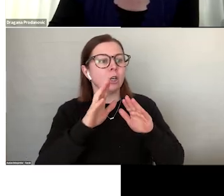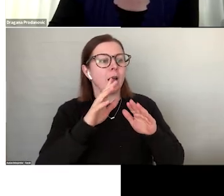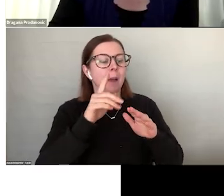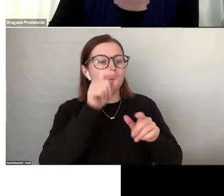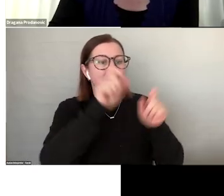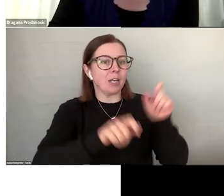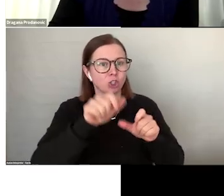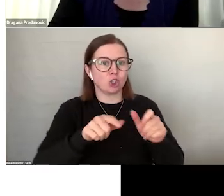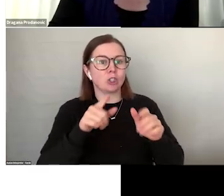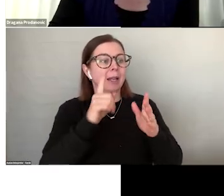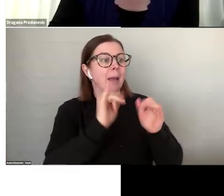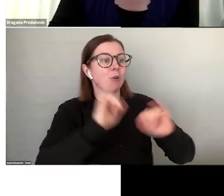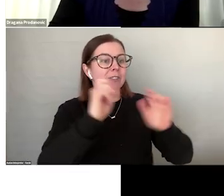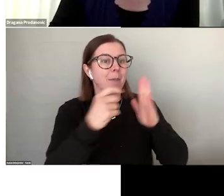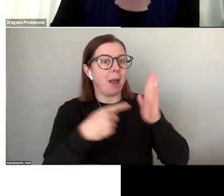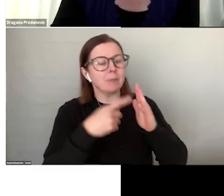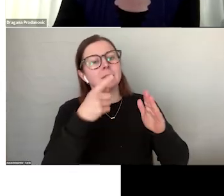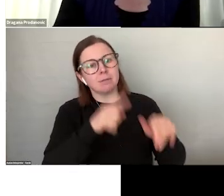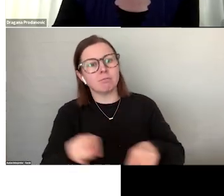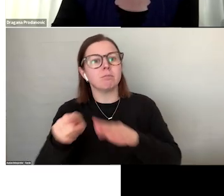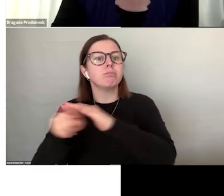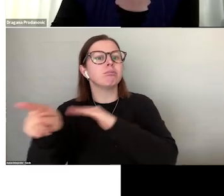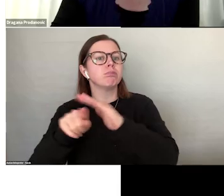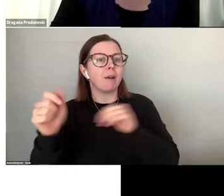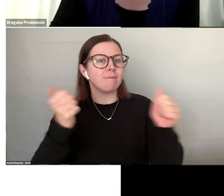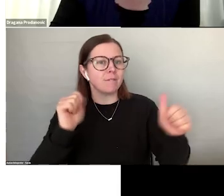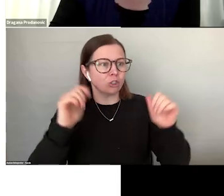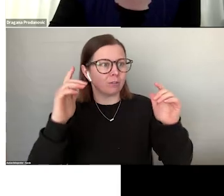emergency department to home.